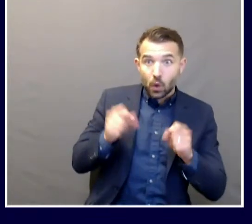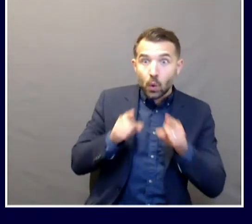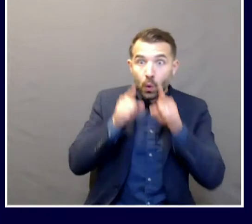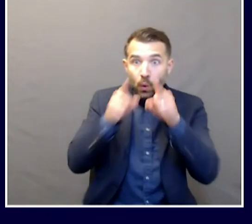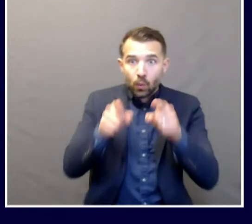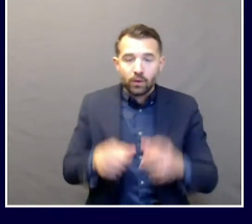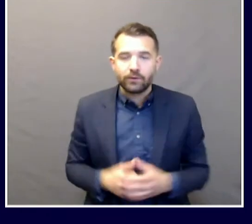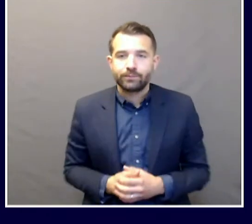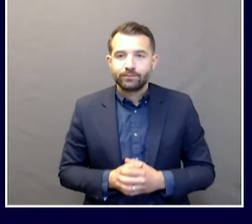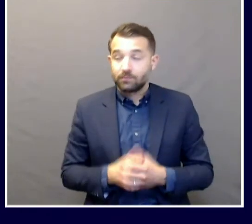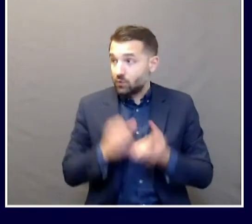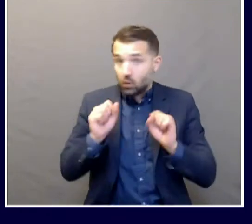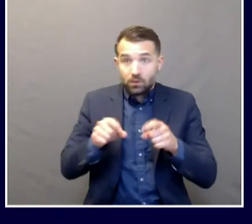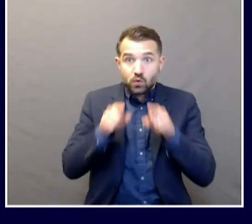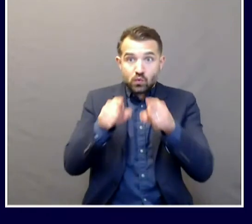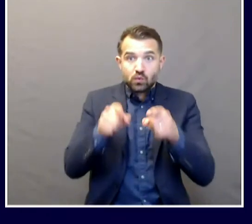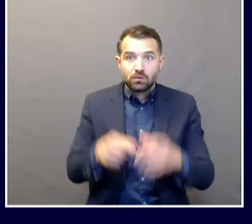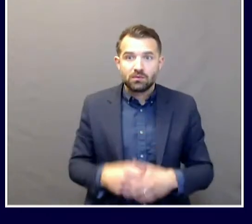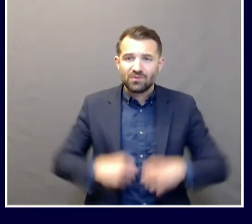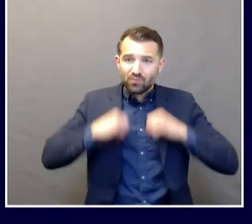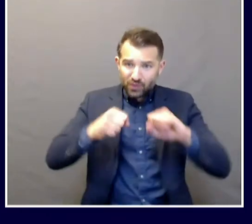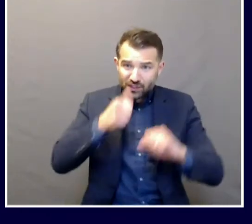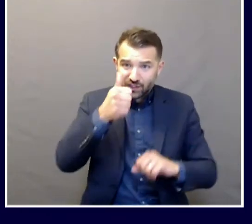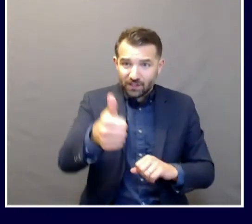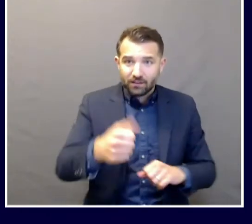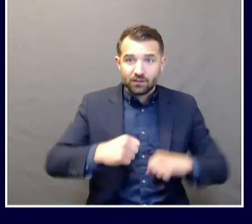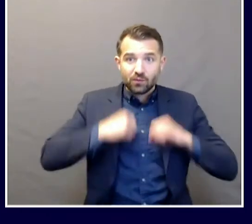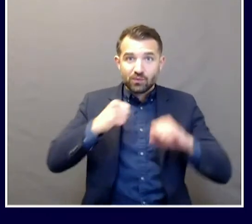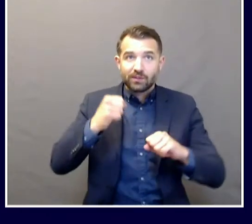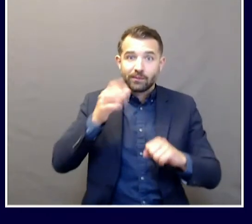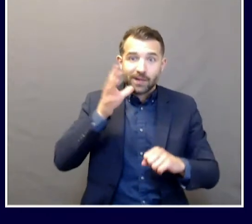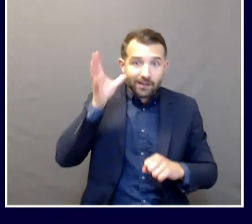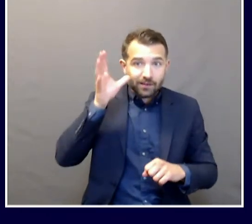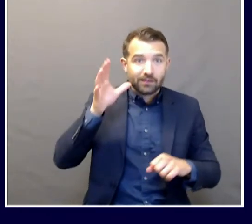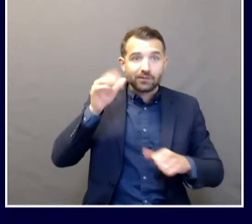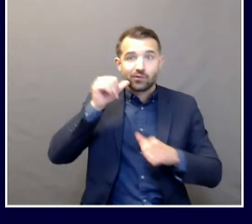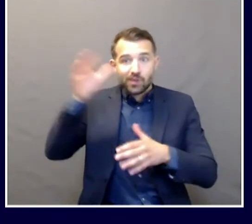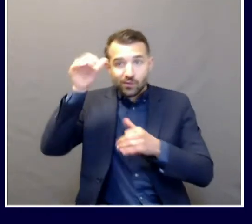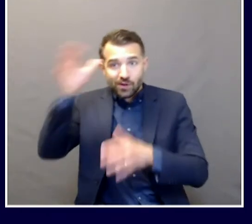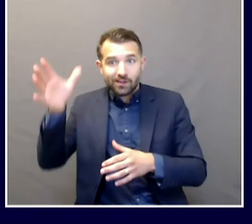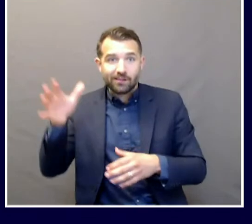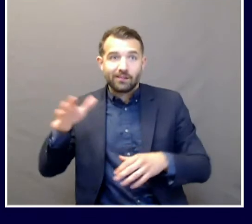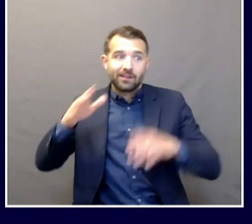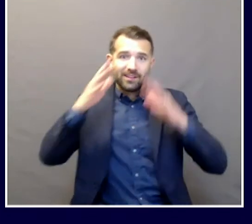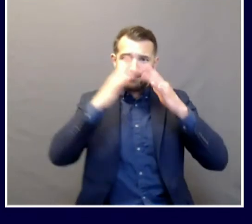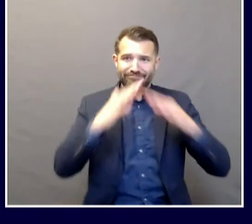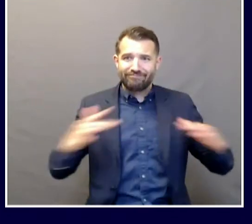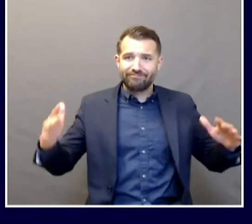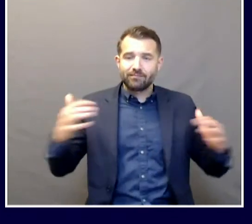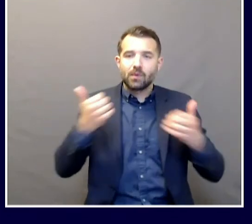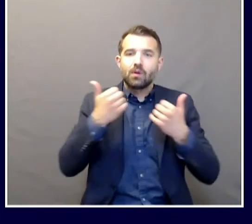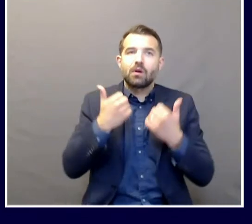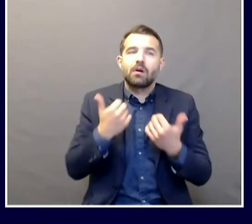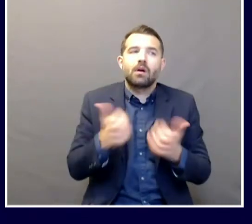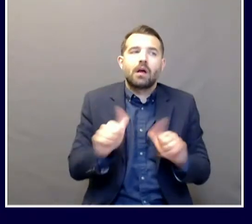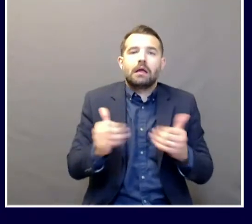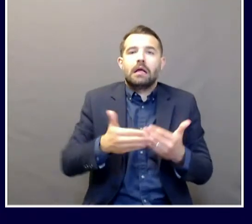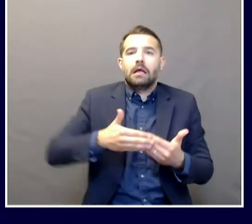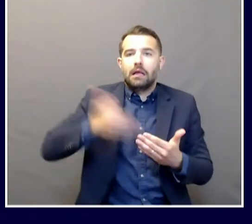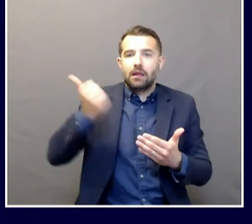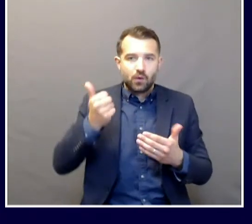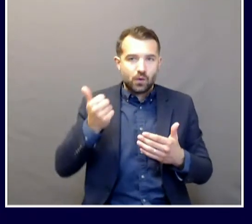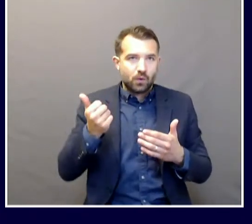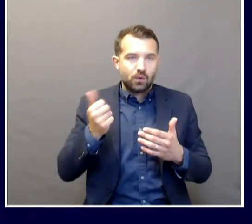with, to keep them safe as well. We're trying to make it as easy as we can for you to get vaccinated. I'm asking you to do your